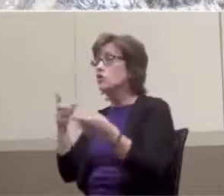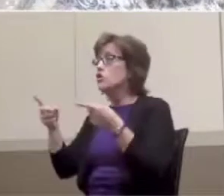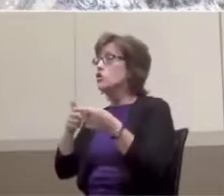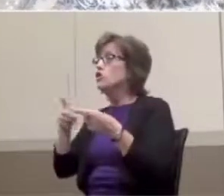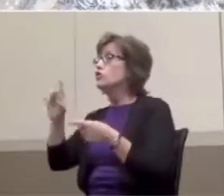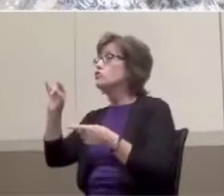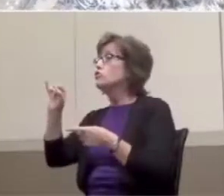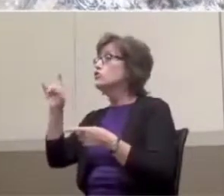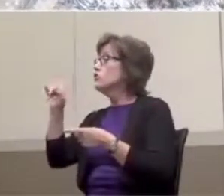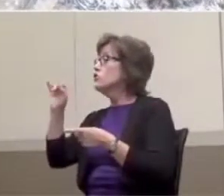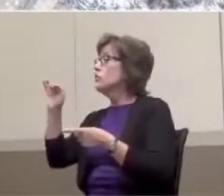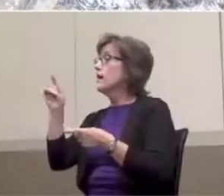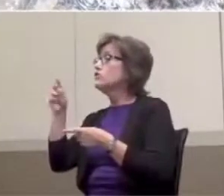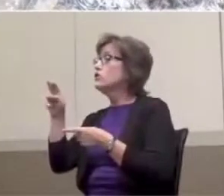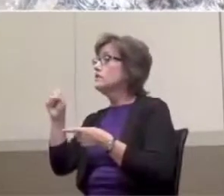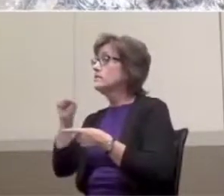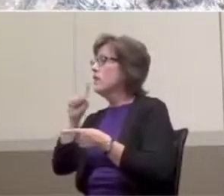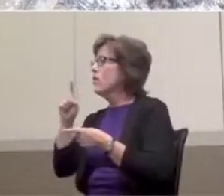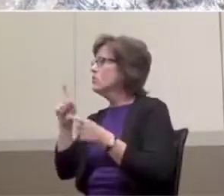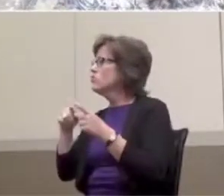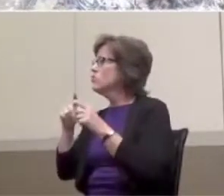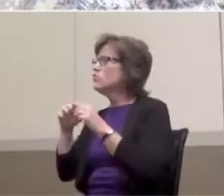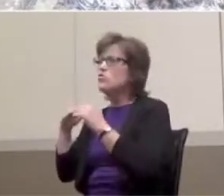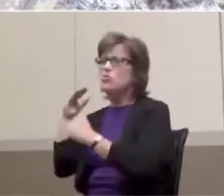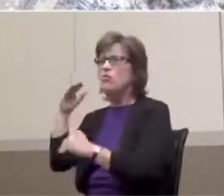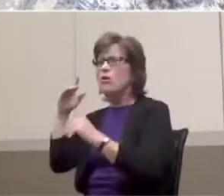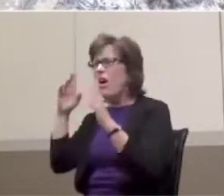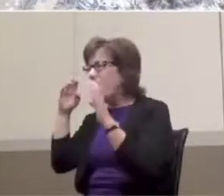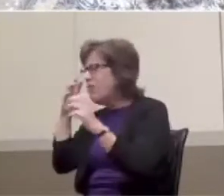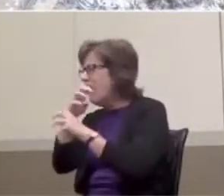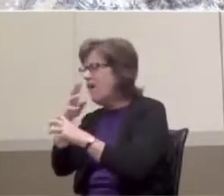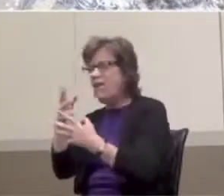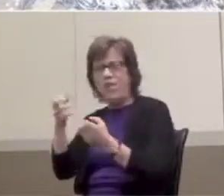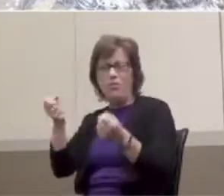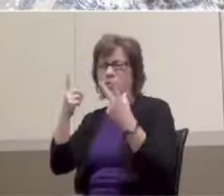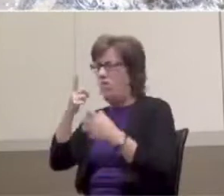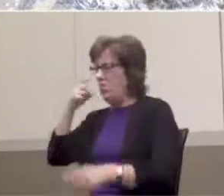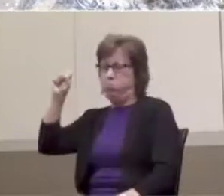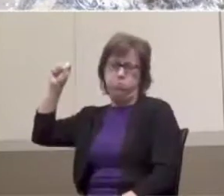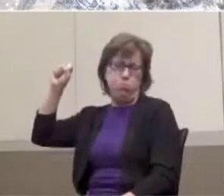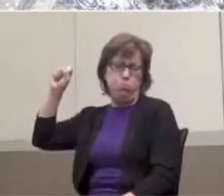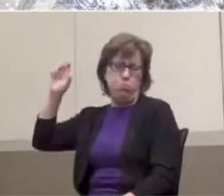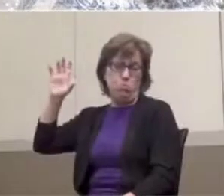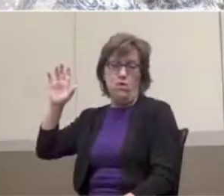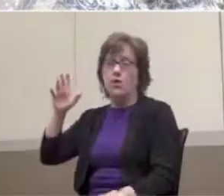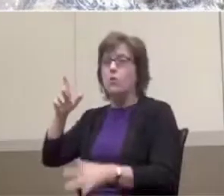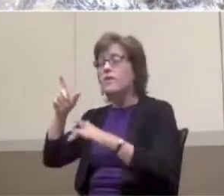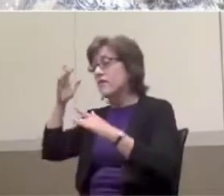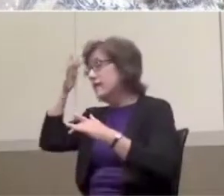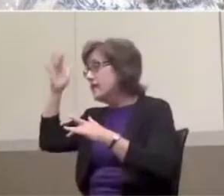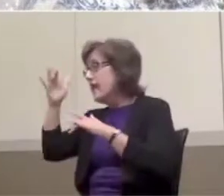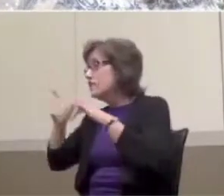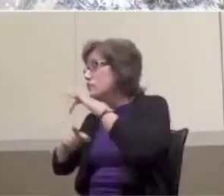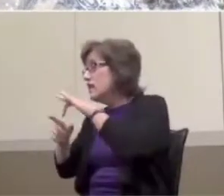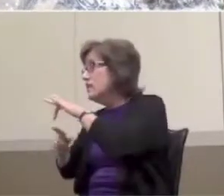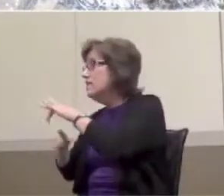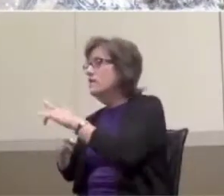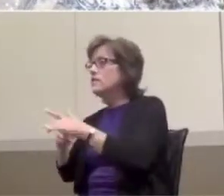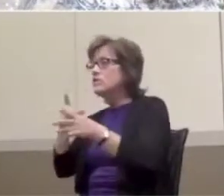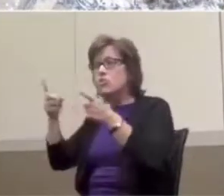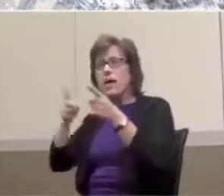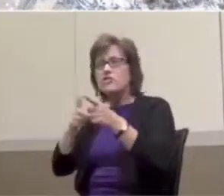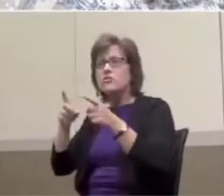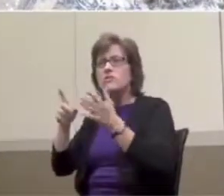complicated and you get oppositional behavior because with those intellectual deficits, directions sometimes can be too complex,